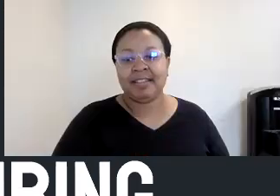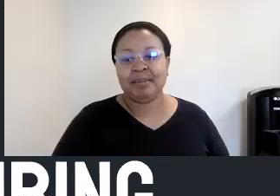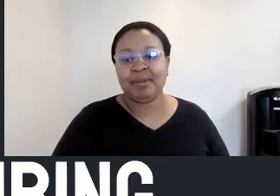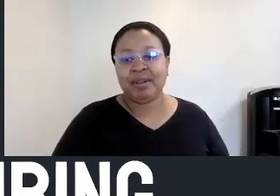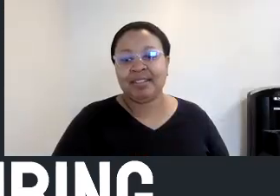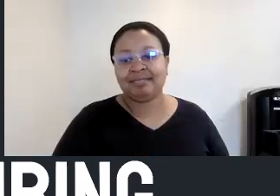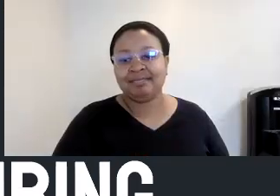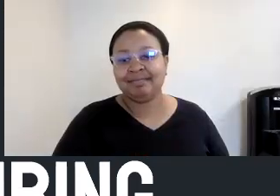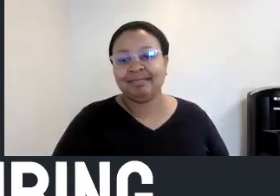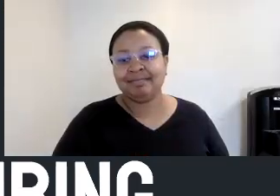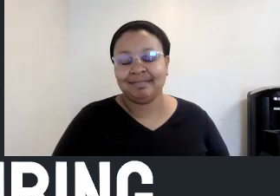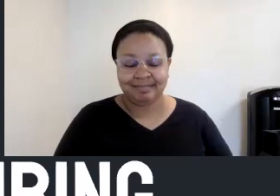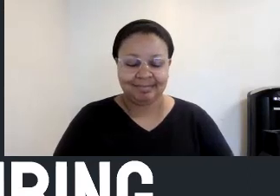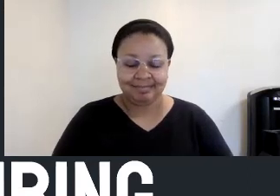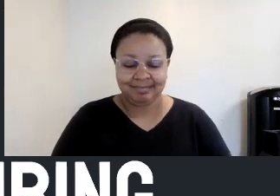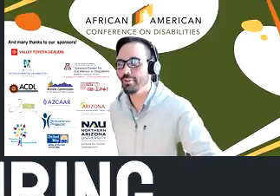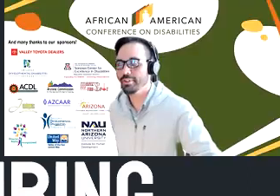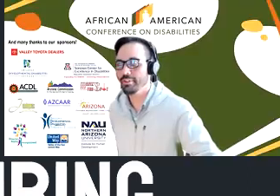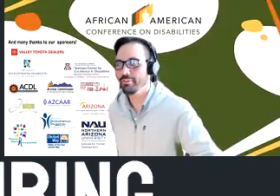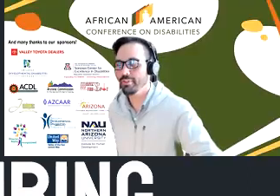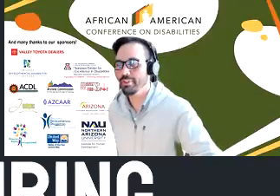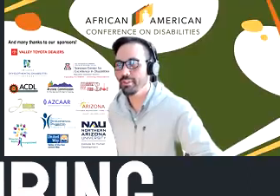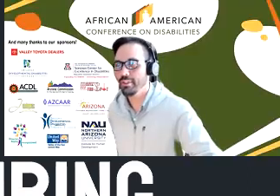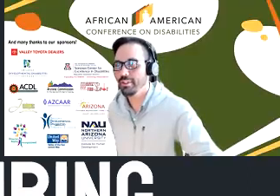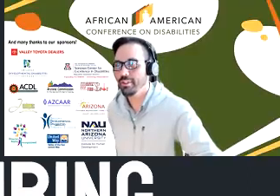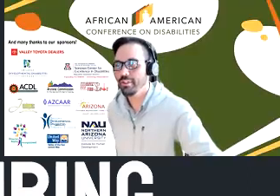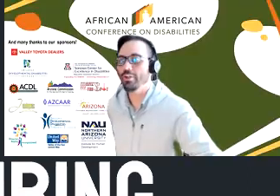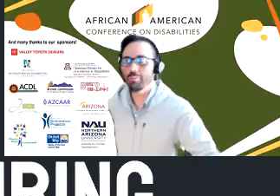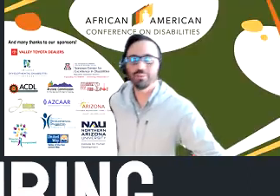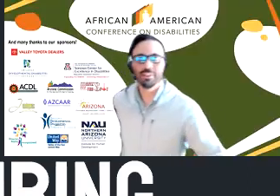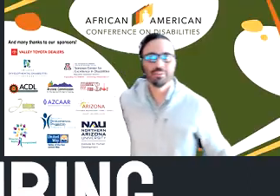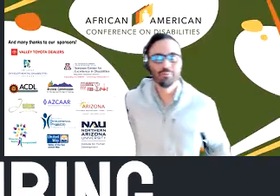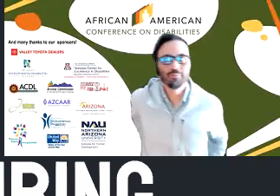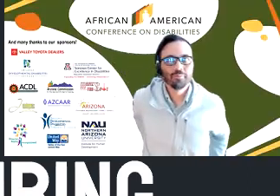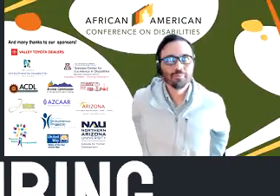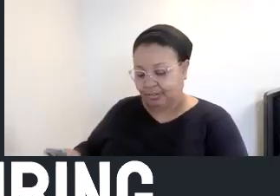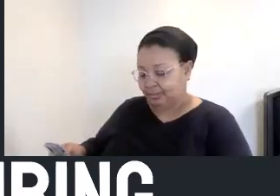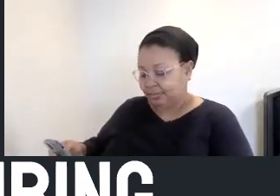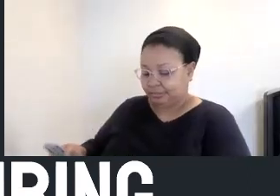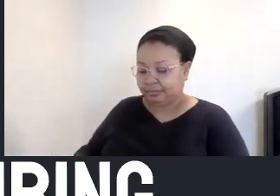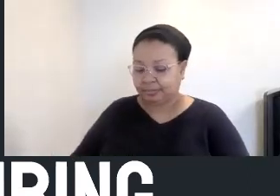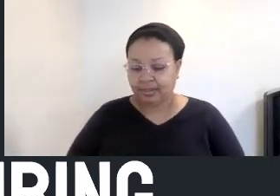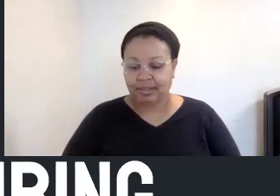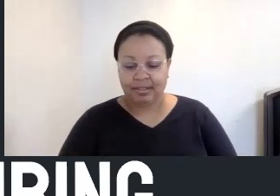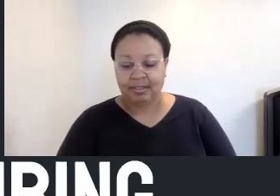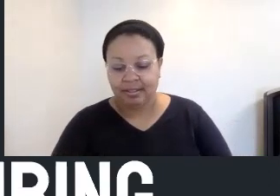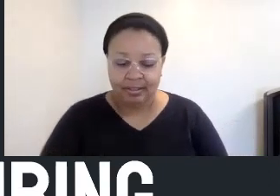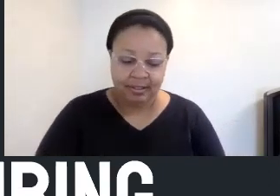Yes, that would be great. Okay, perfect. Who's up first? I am up first. Okay, perfect.